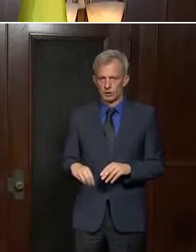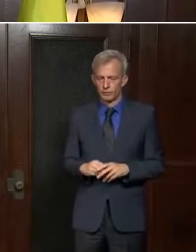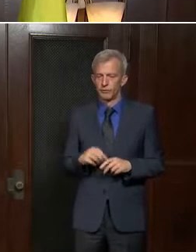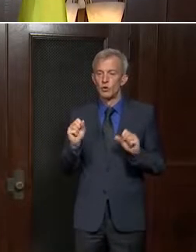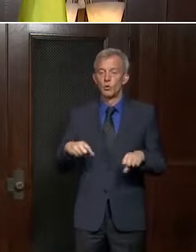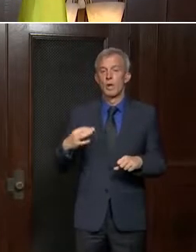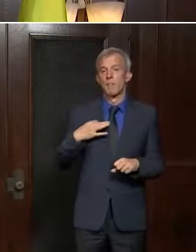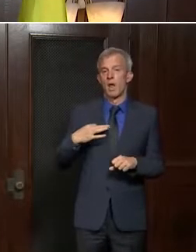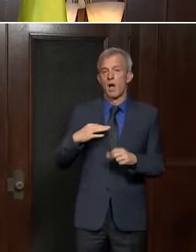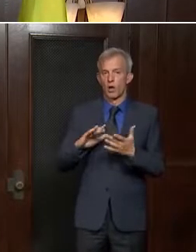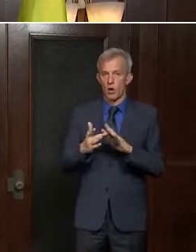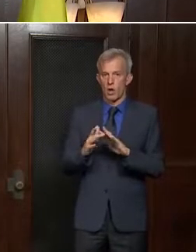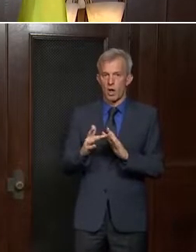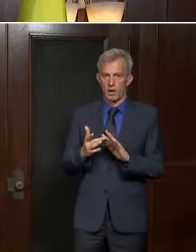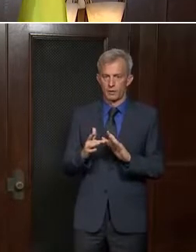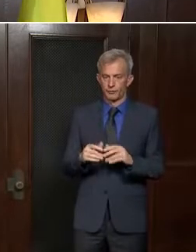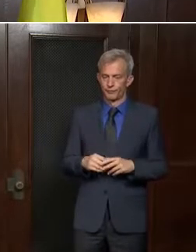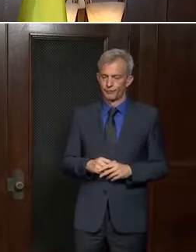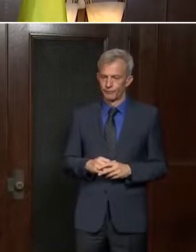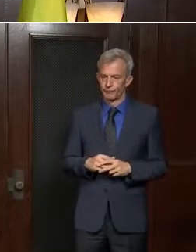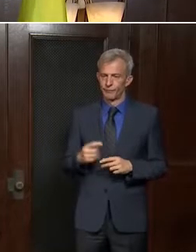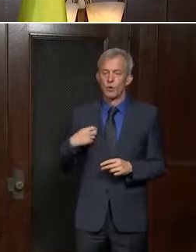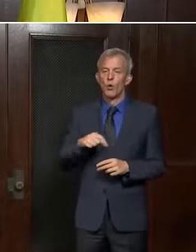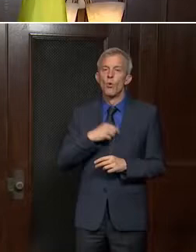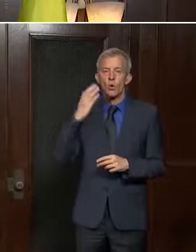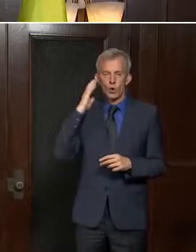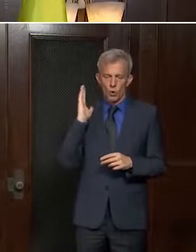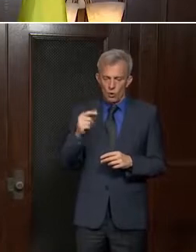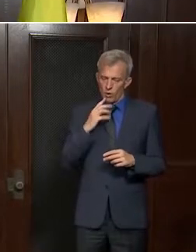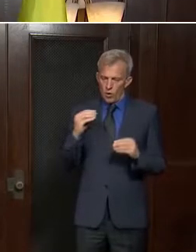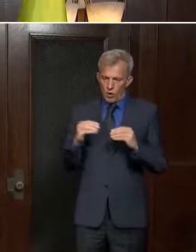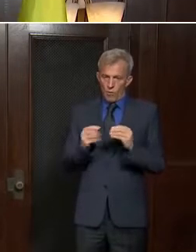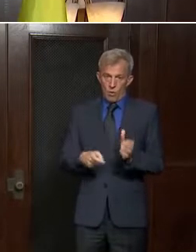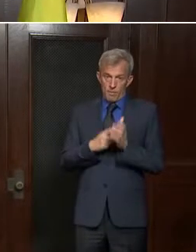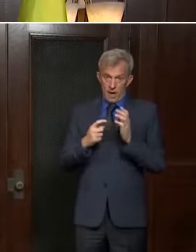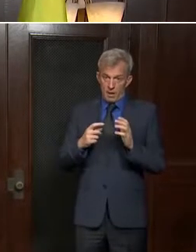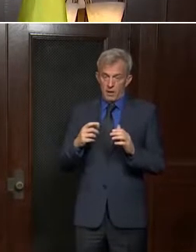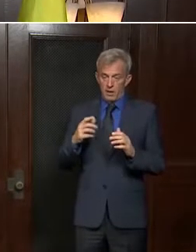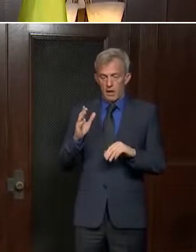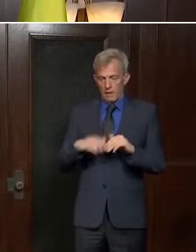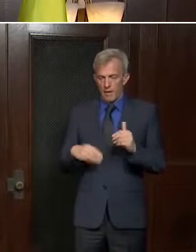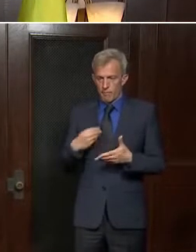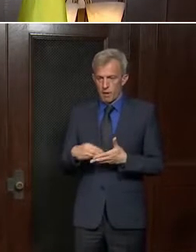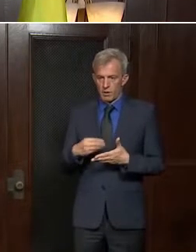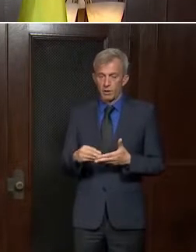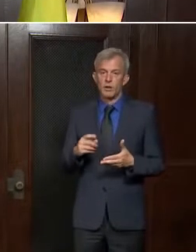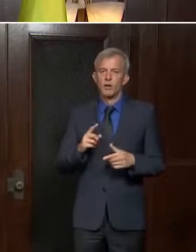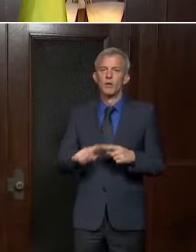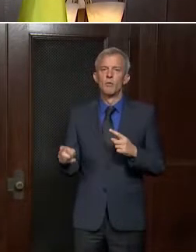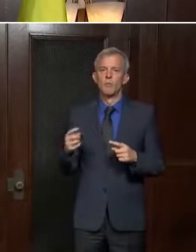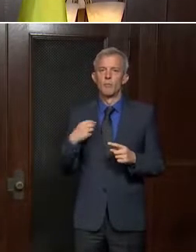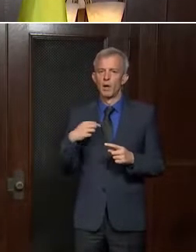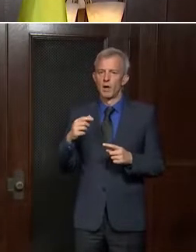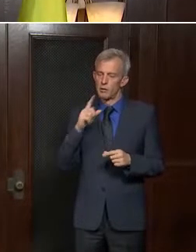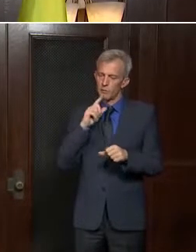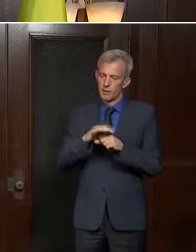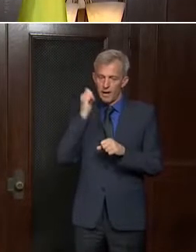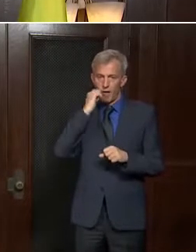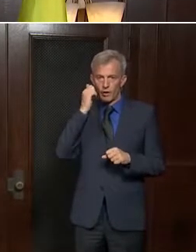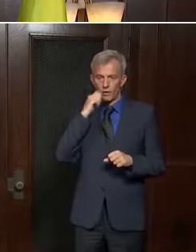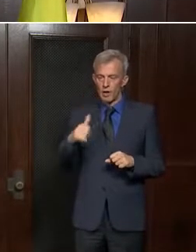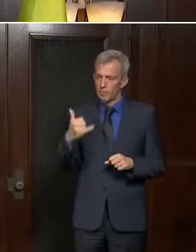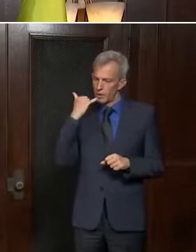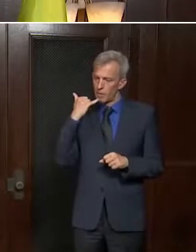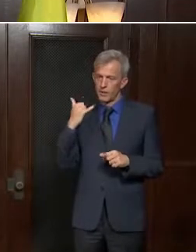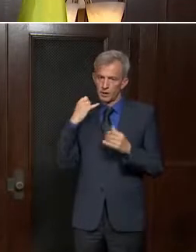apply online. We know that there will be more demand than money, but I'm committed to every single day picking up the phone and